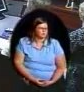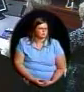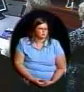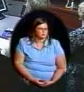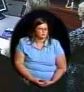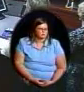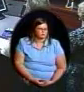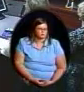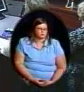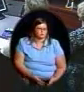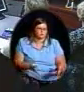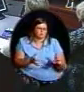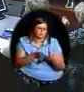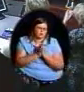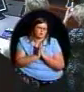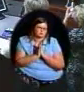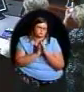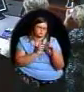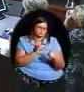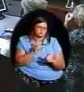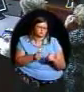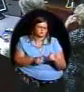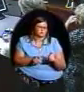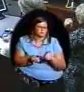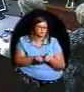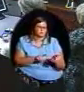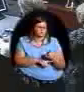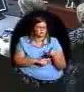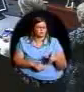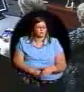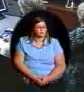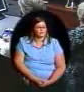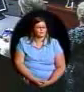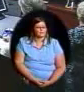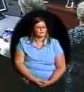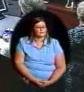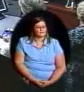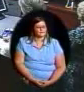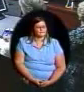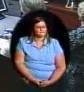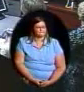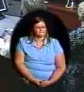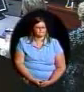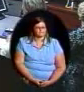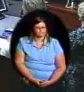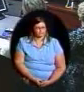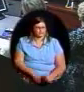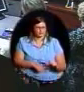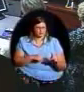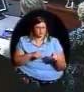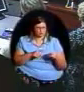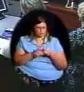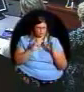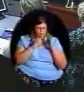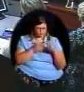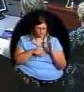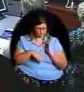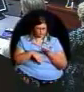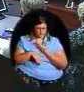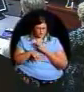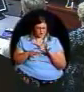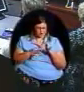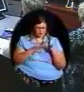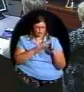I did want to ask one question also, and that is, when we look at our unique